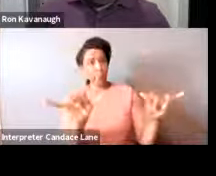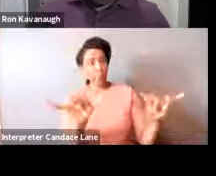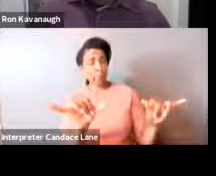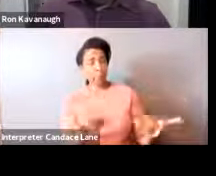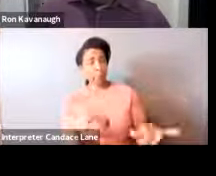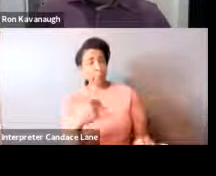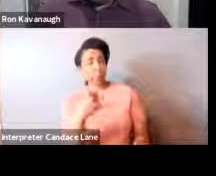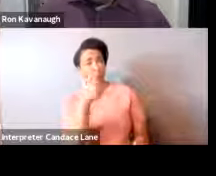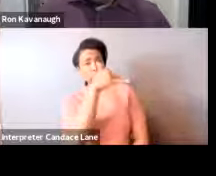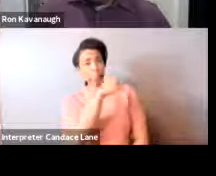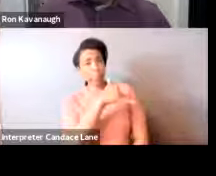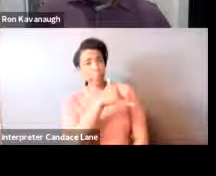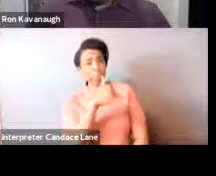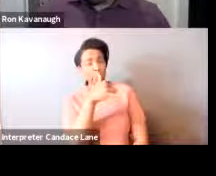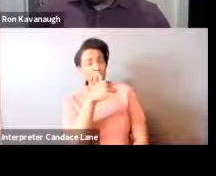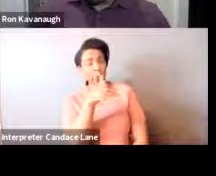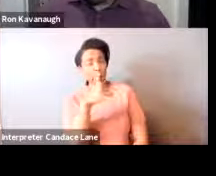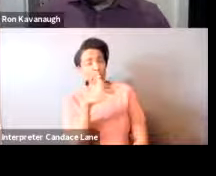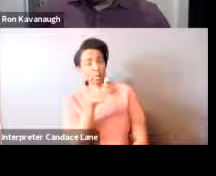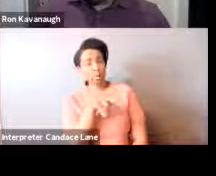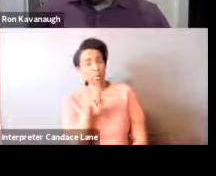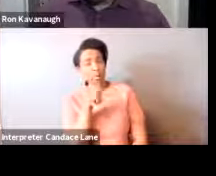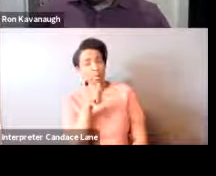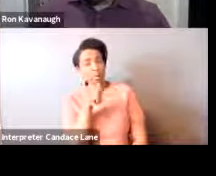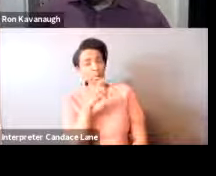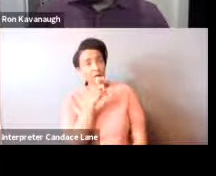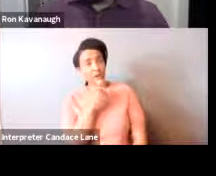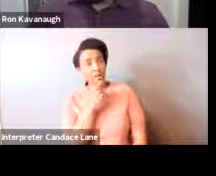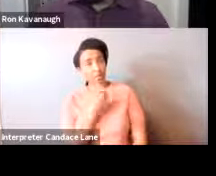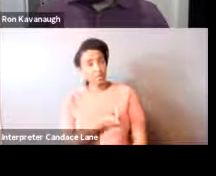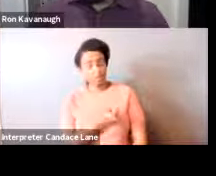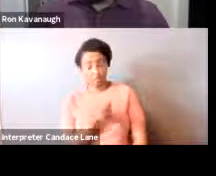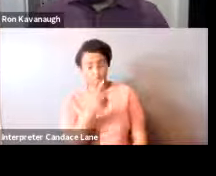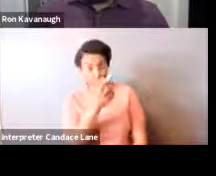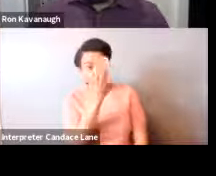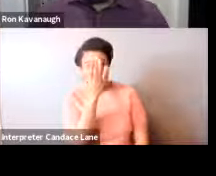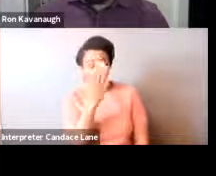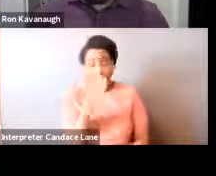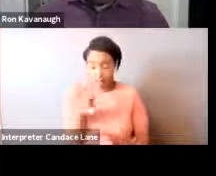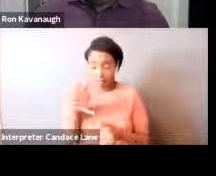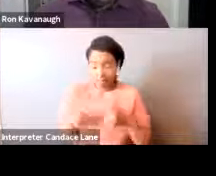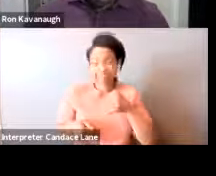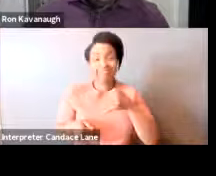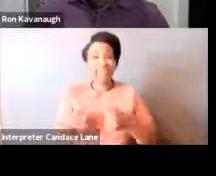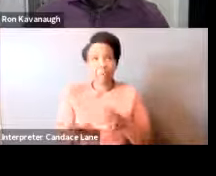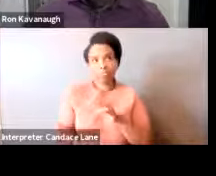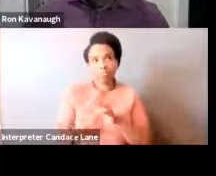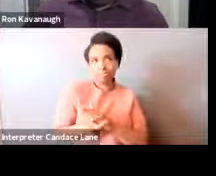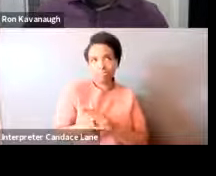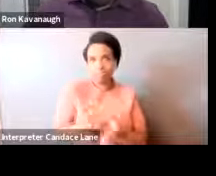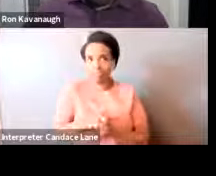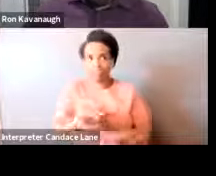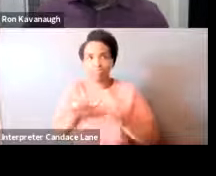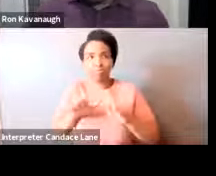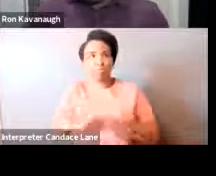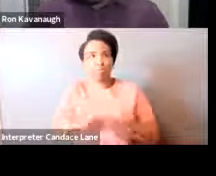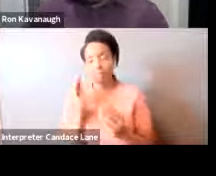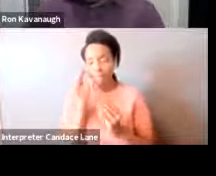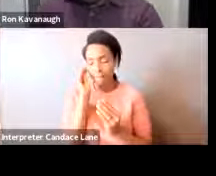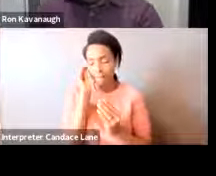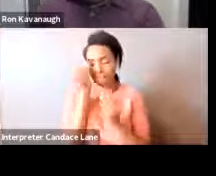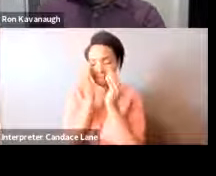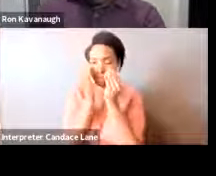chapeau. You picked up the high heel shoe you throwed down, then repaired your makeup for